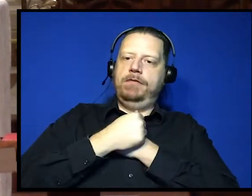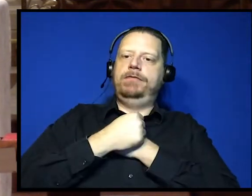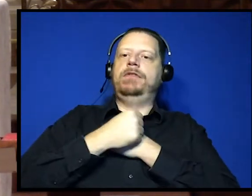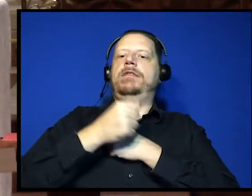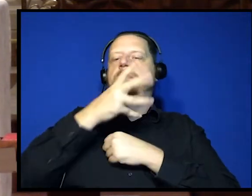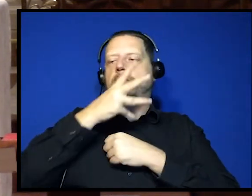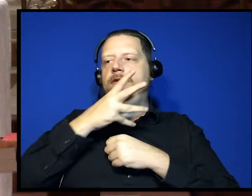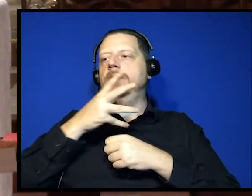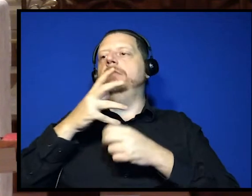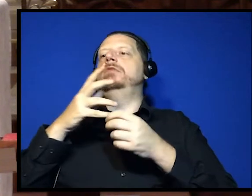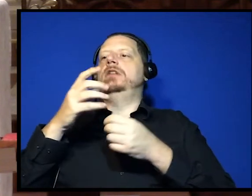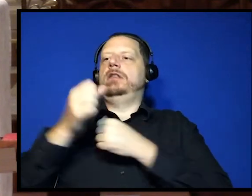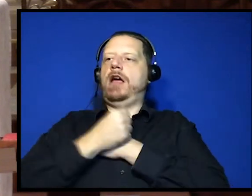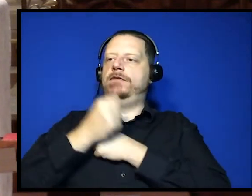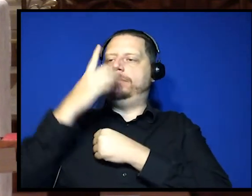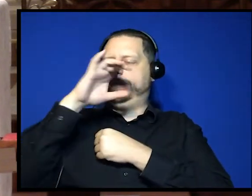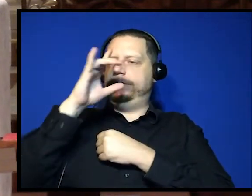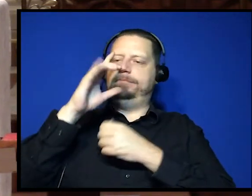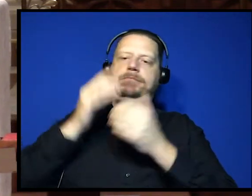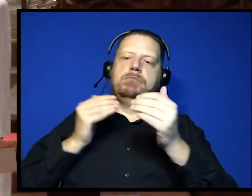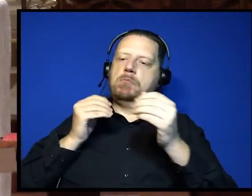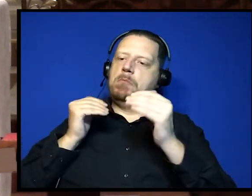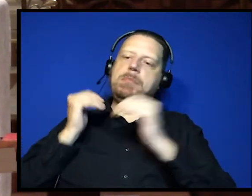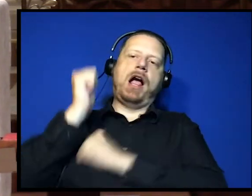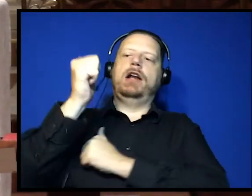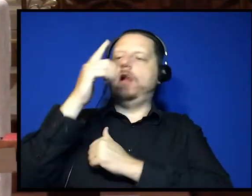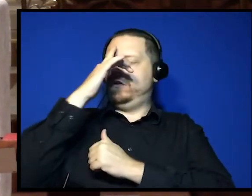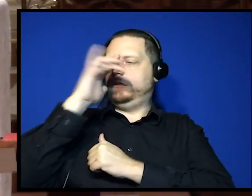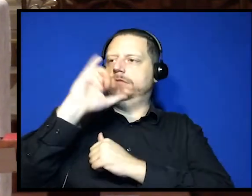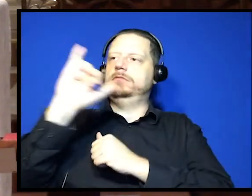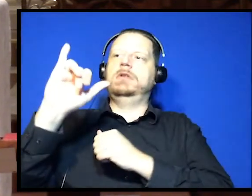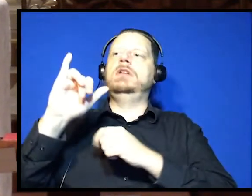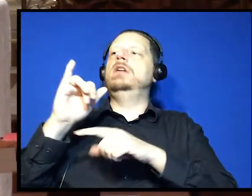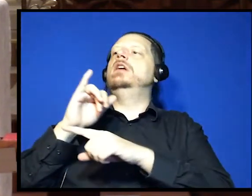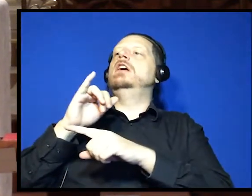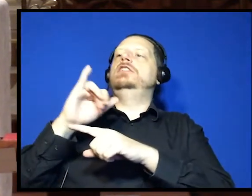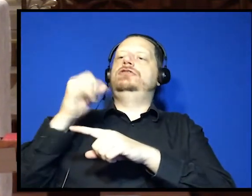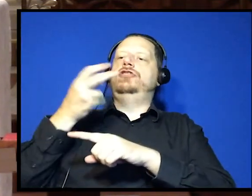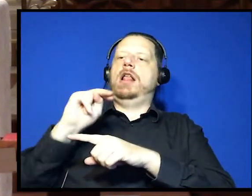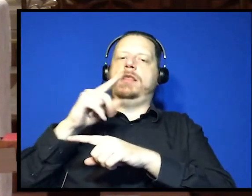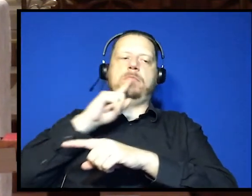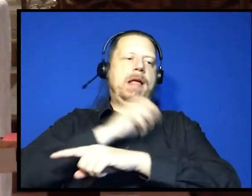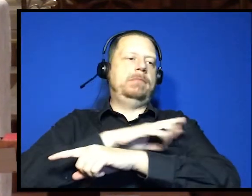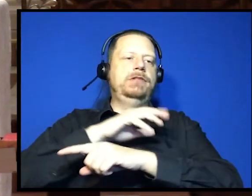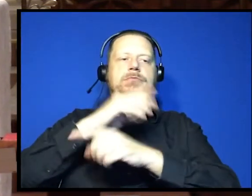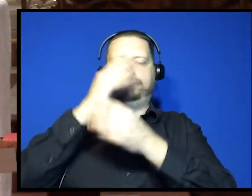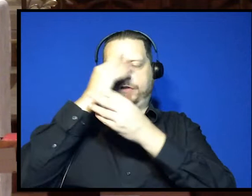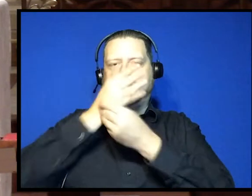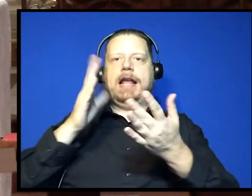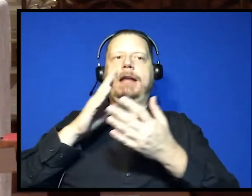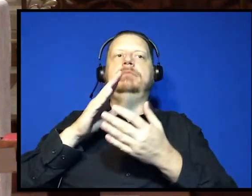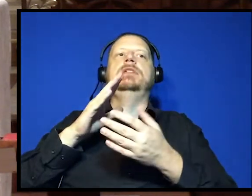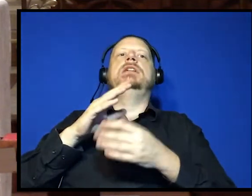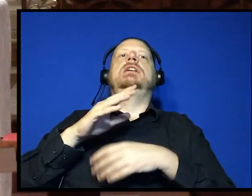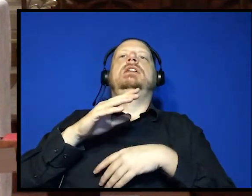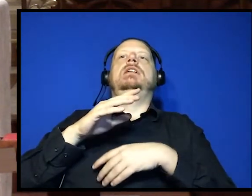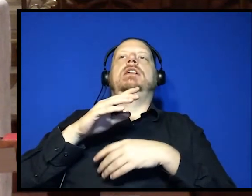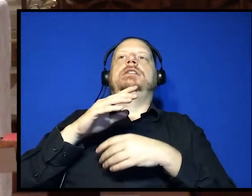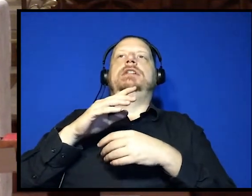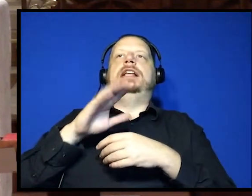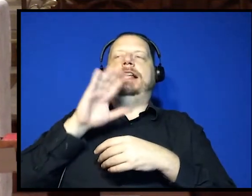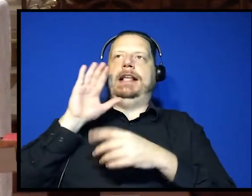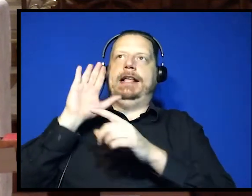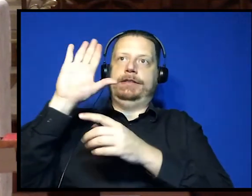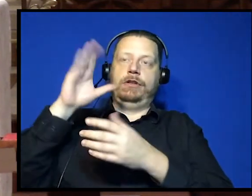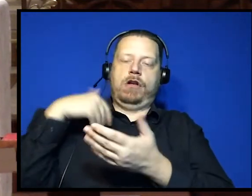telling. John the Baptist sang of his coming and proclaimed his presence when he came. It is